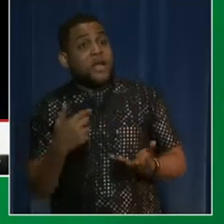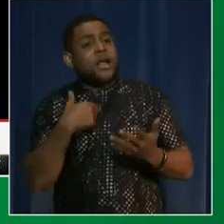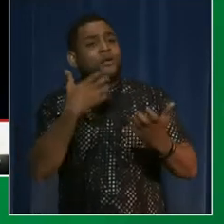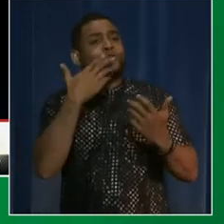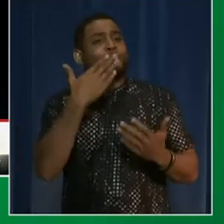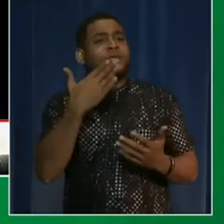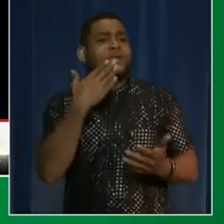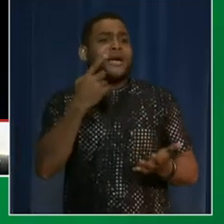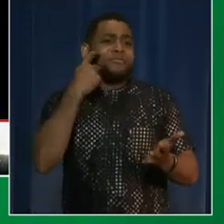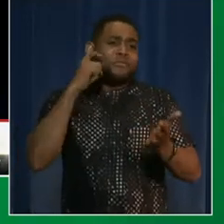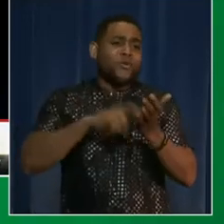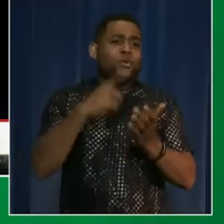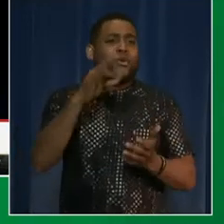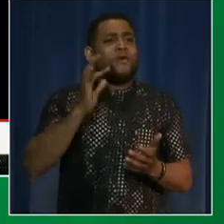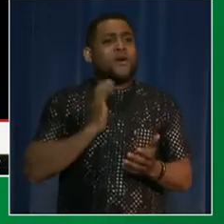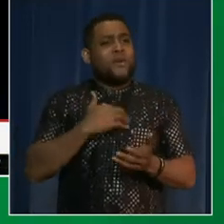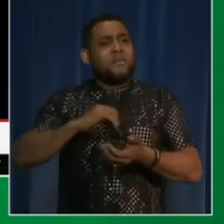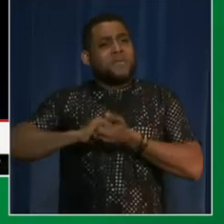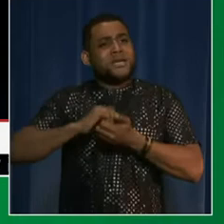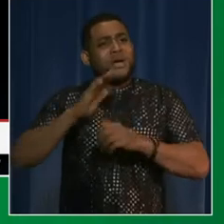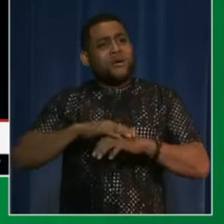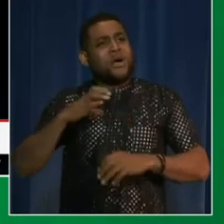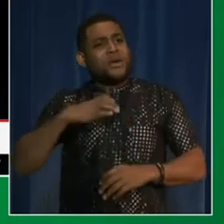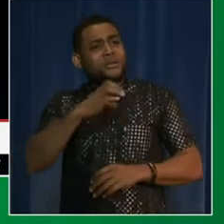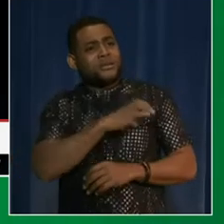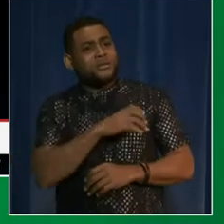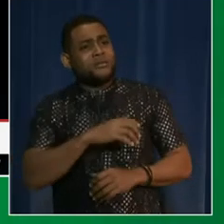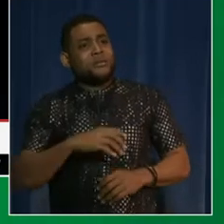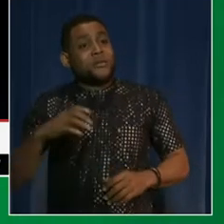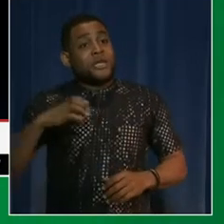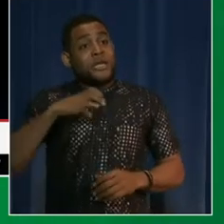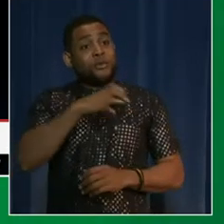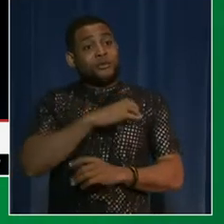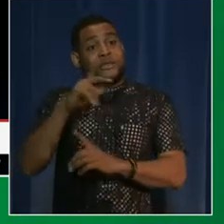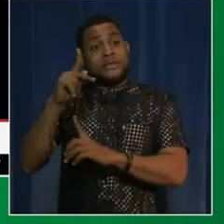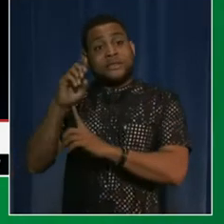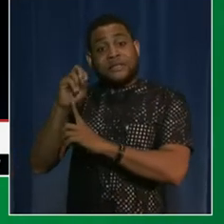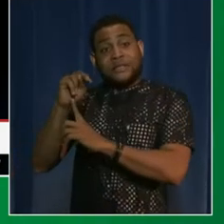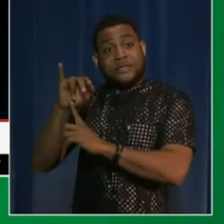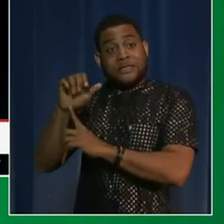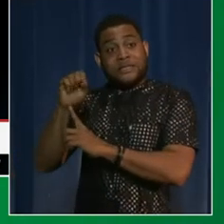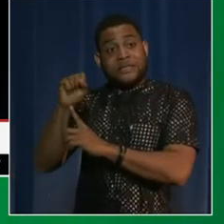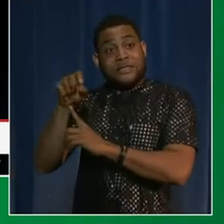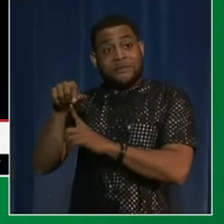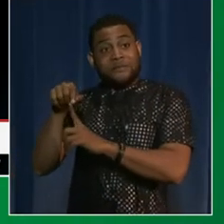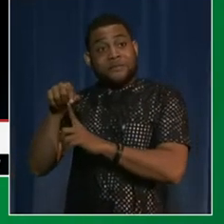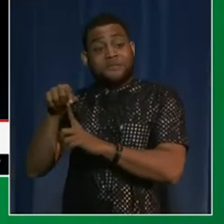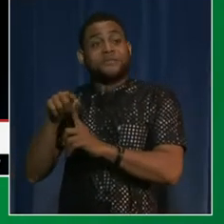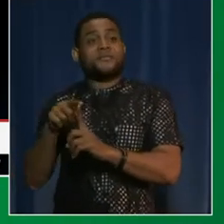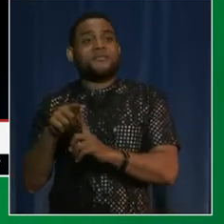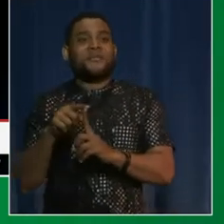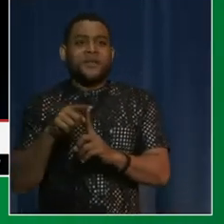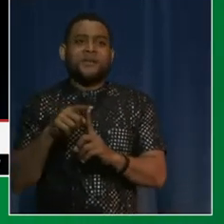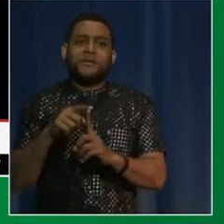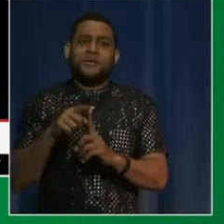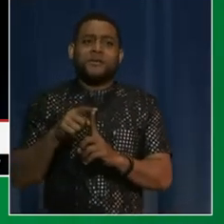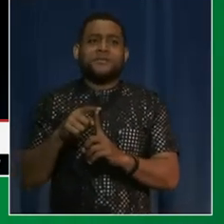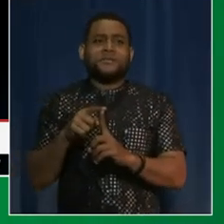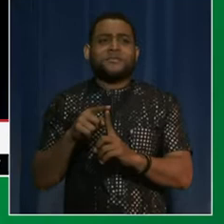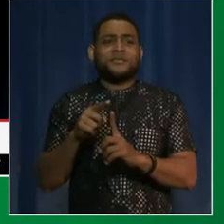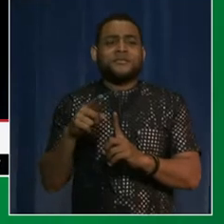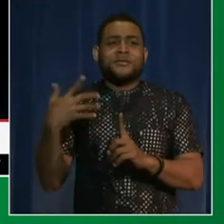of our partners on the council, Councilmember Kenyon McDuffie, who is here. Give Councilmember McDuffie a big round of applause.